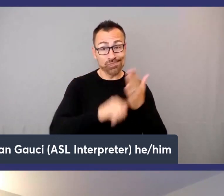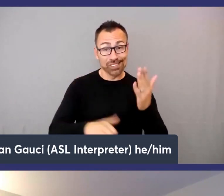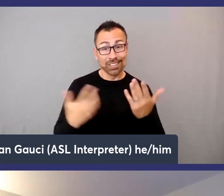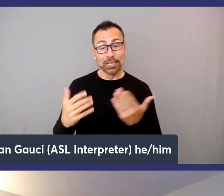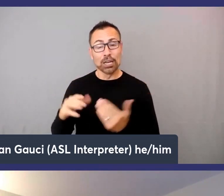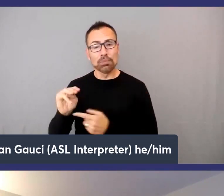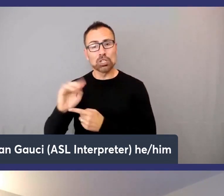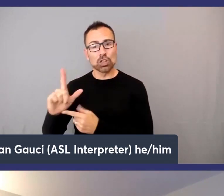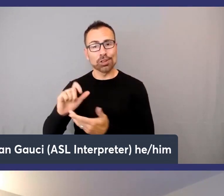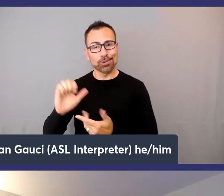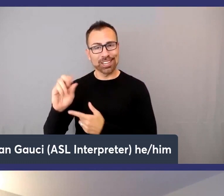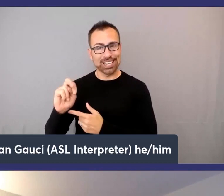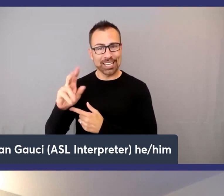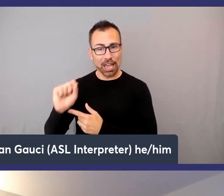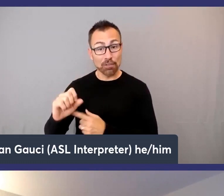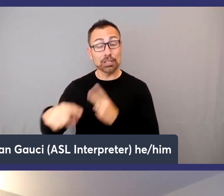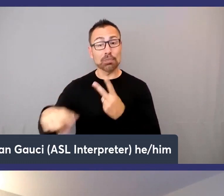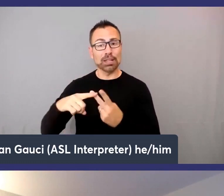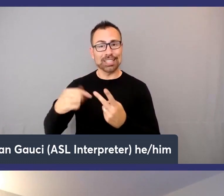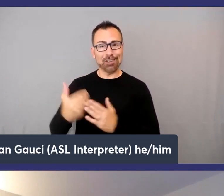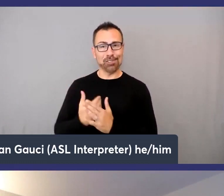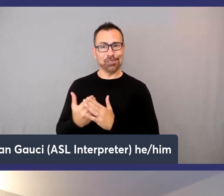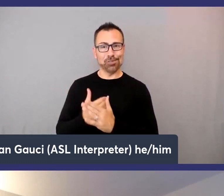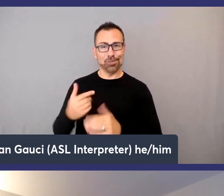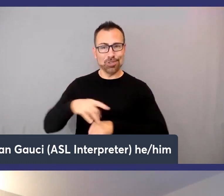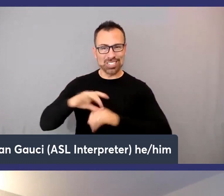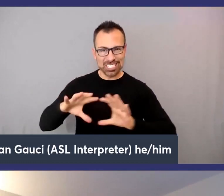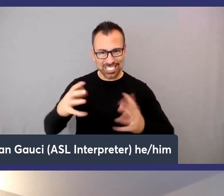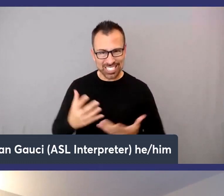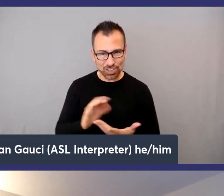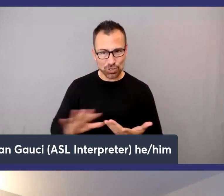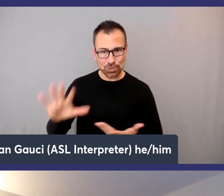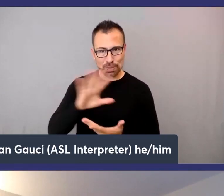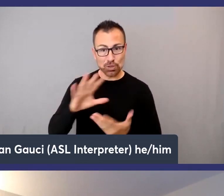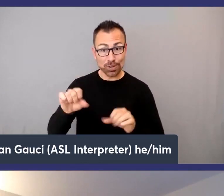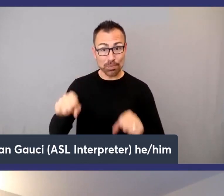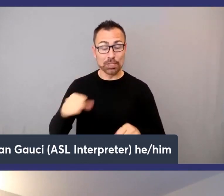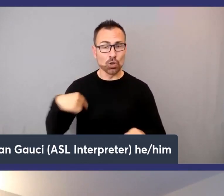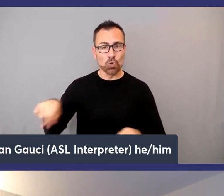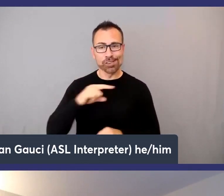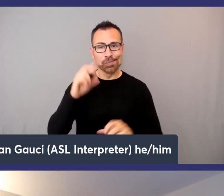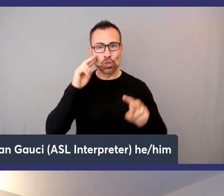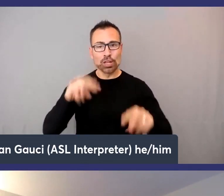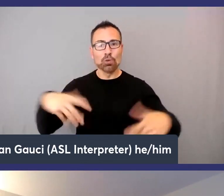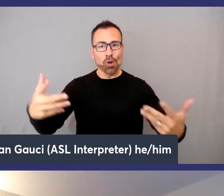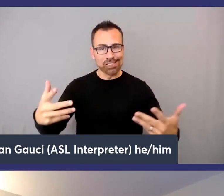geospatial capabilities, we're going to focus a lot on the interesting visualizations.